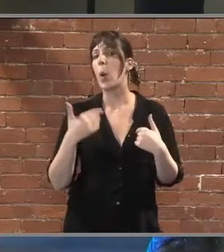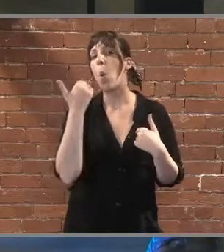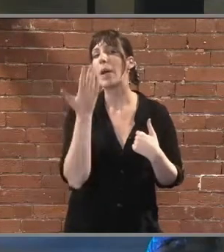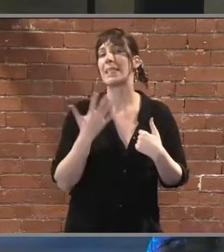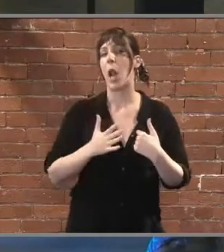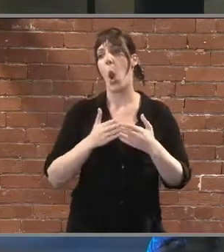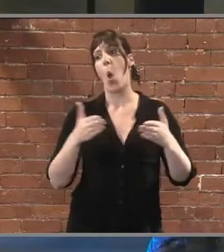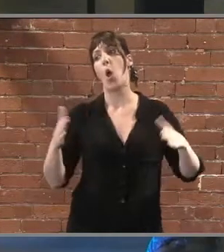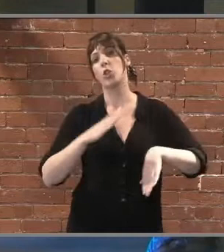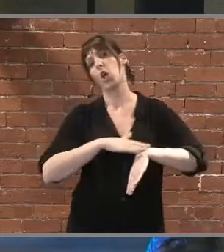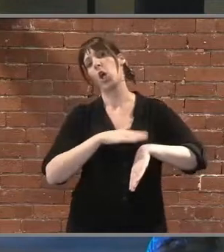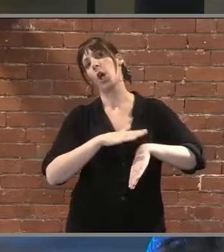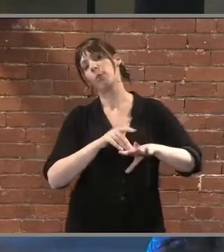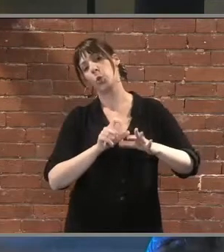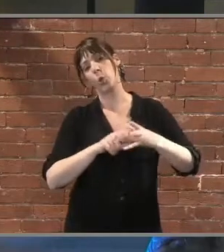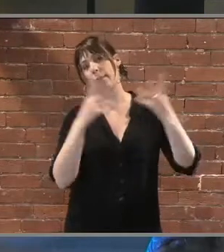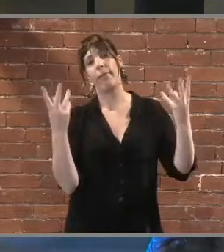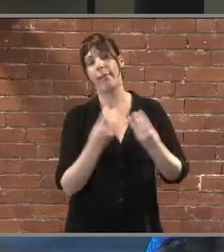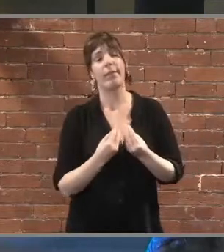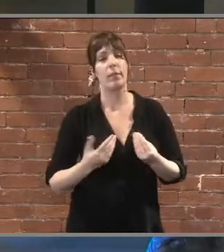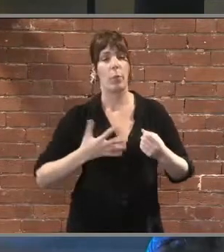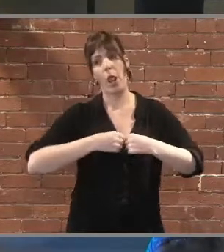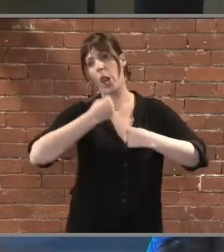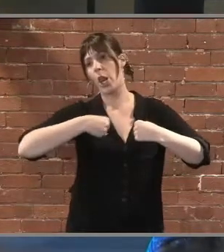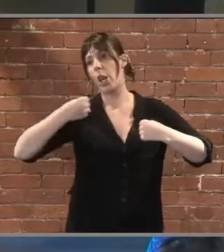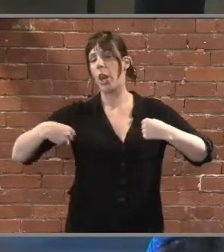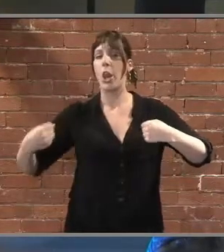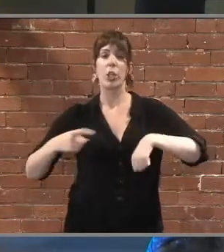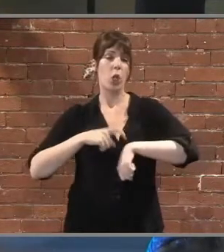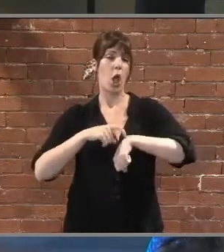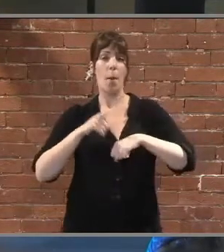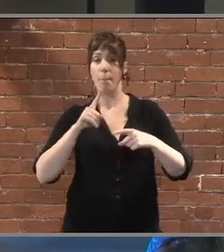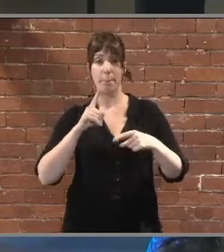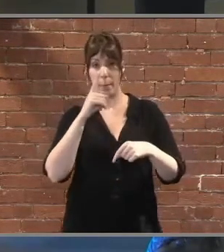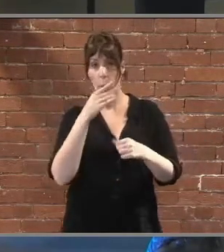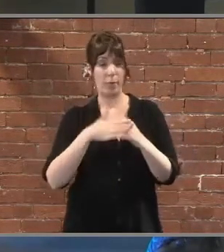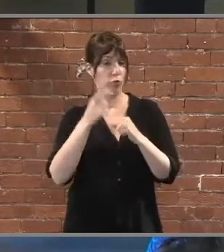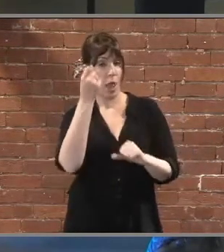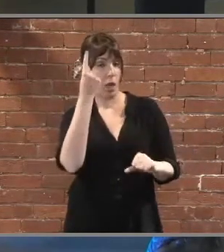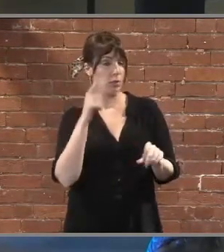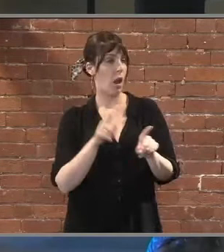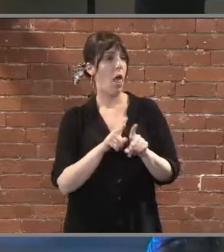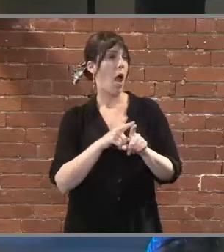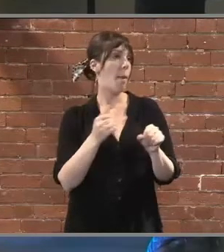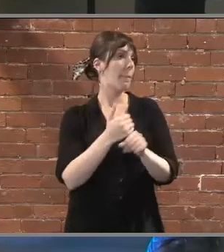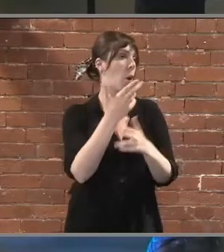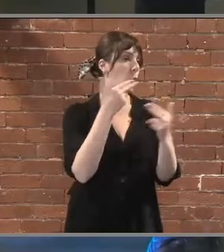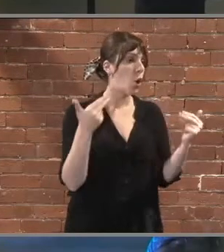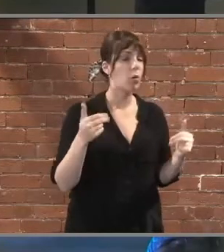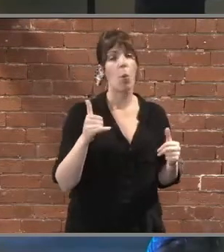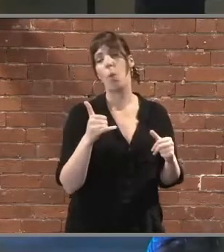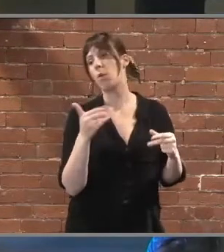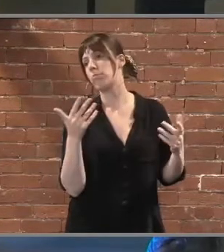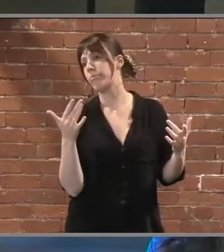in things take a lot longer than a lot of people realize. Like you said, whether it's to make a song or whether it's to